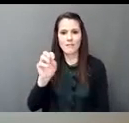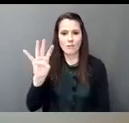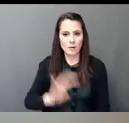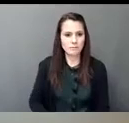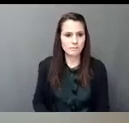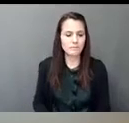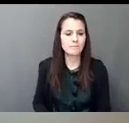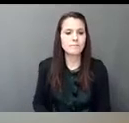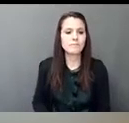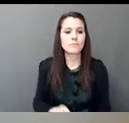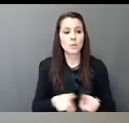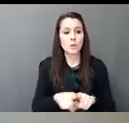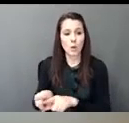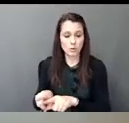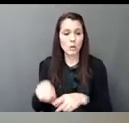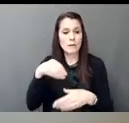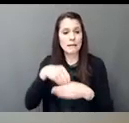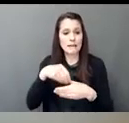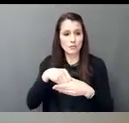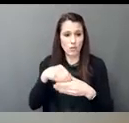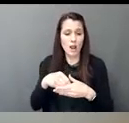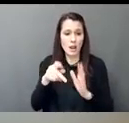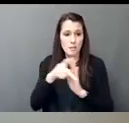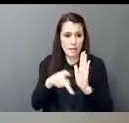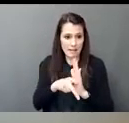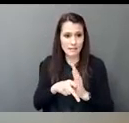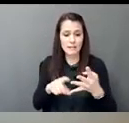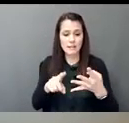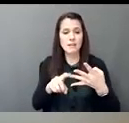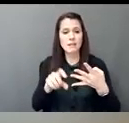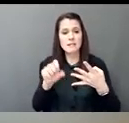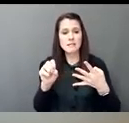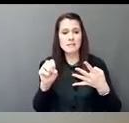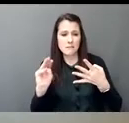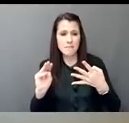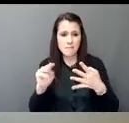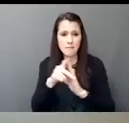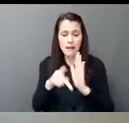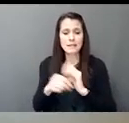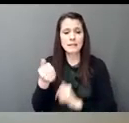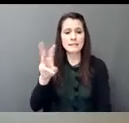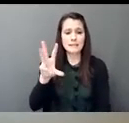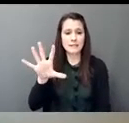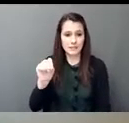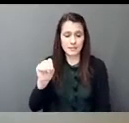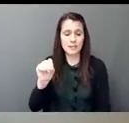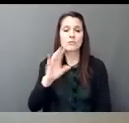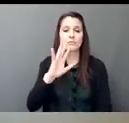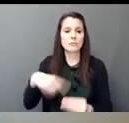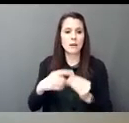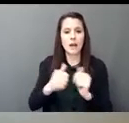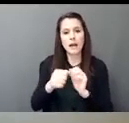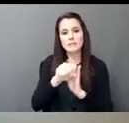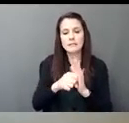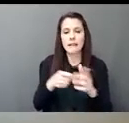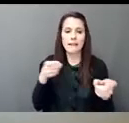There is also an internal SOM policy, a state of Michigan, that is, 1650, that mentions how the state handles electronic